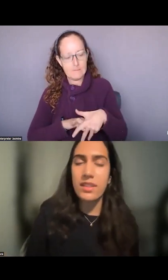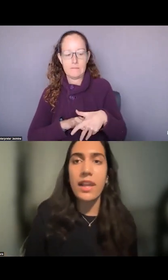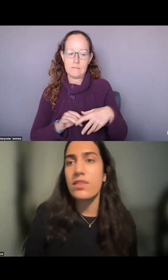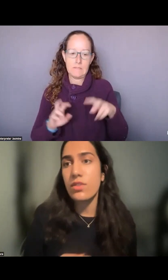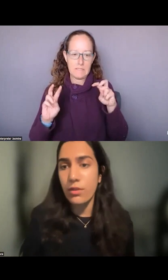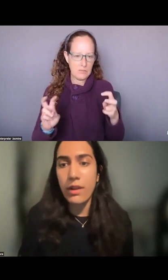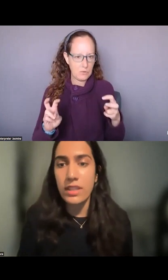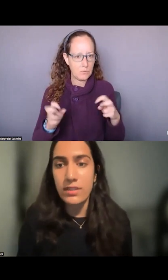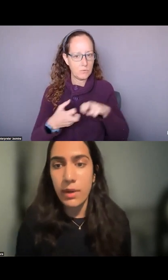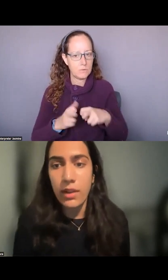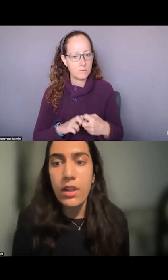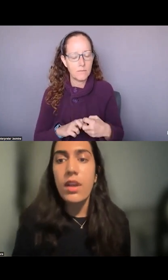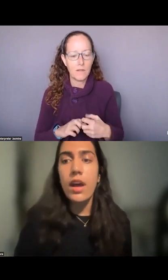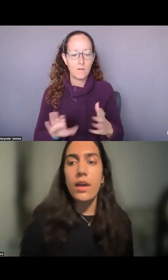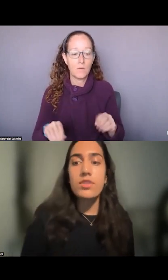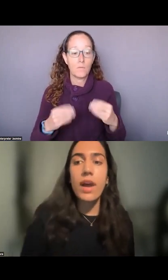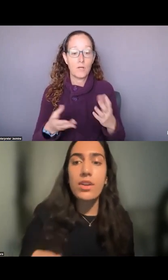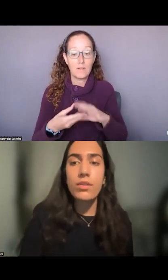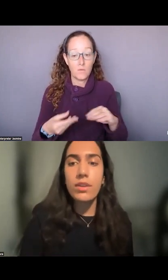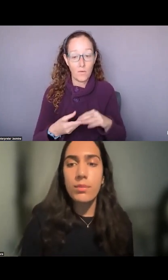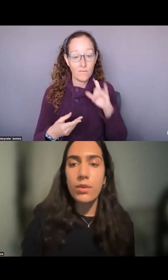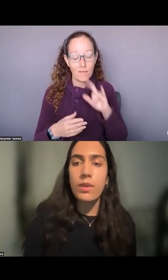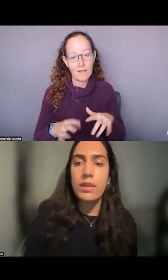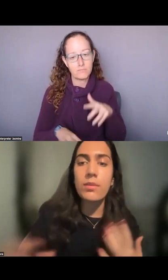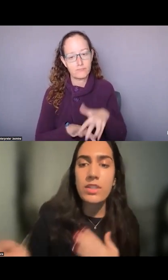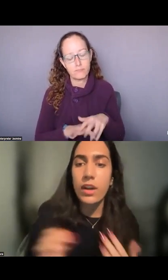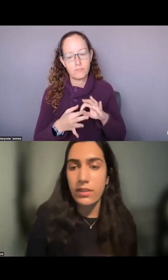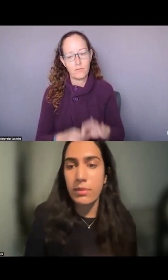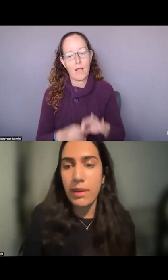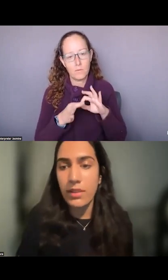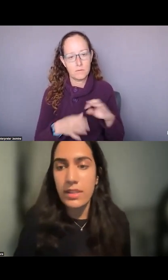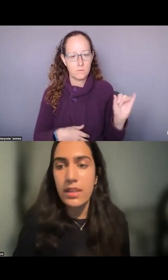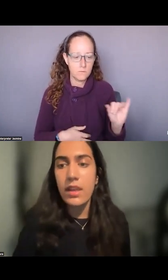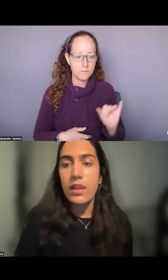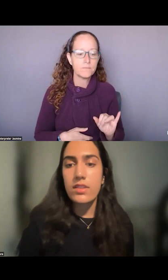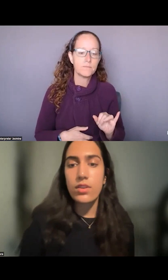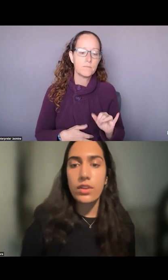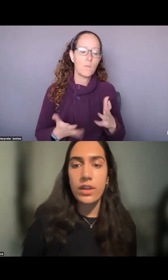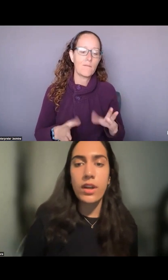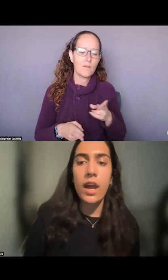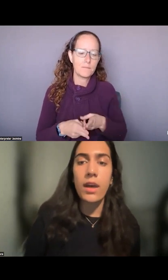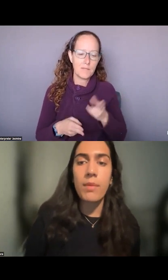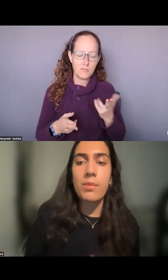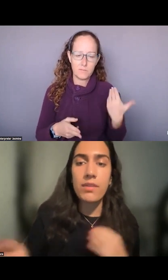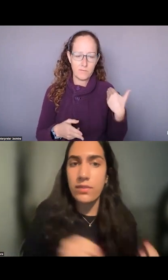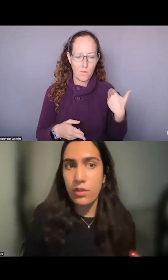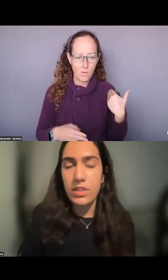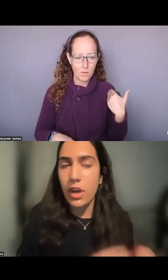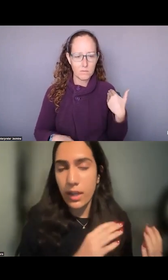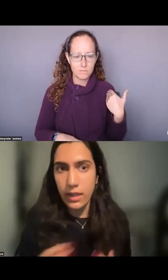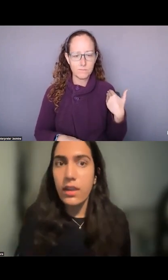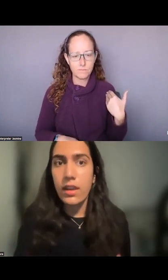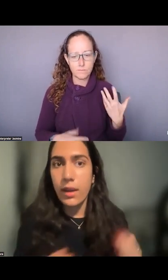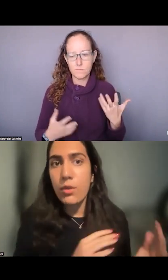voice to that is so grounding as well. So I know we talked a little bit about this earlier, and we've sort of